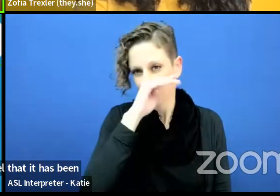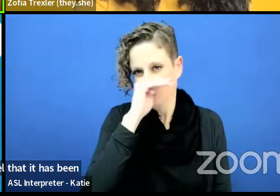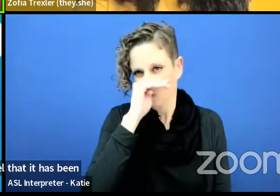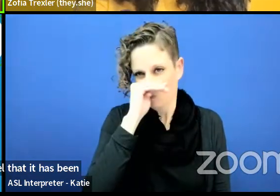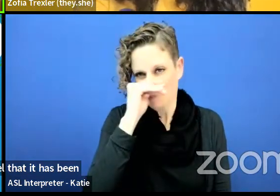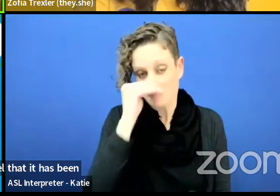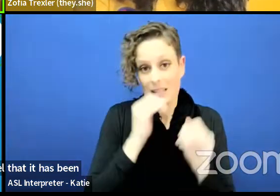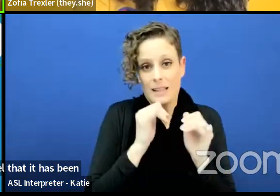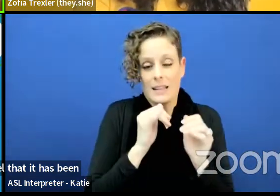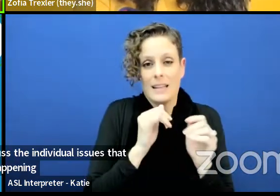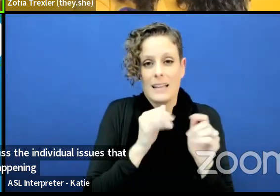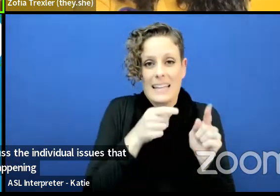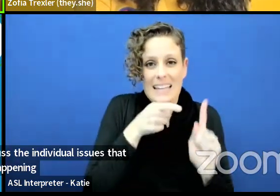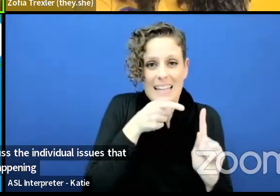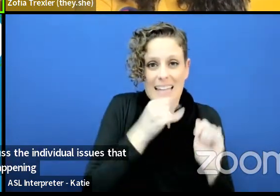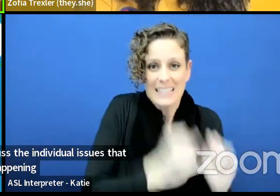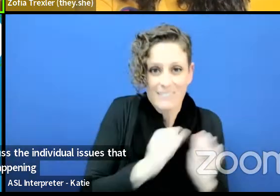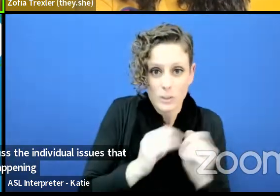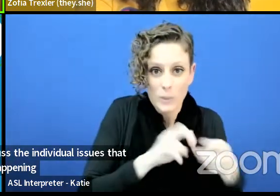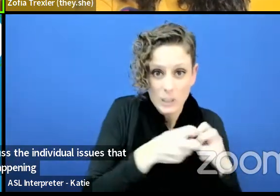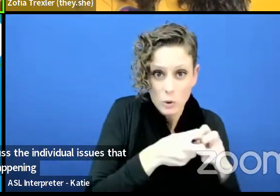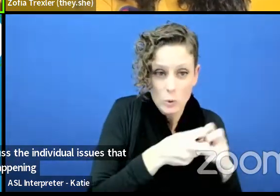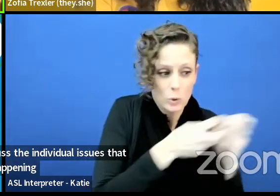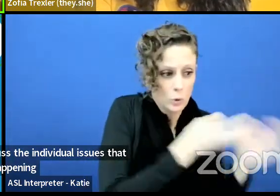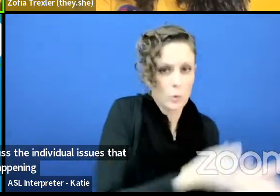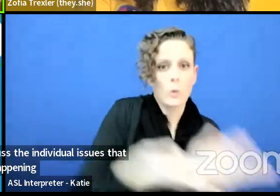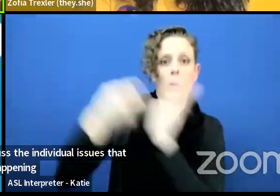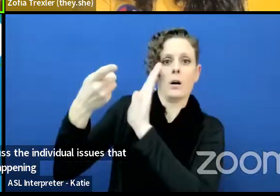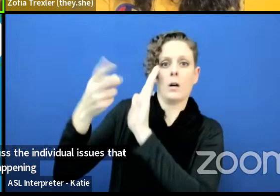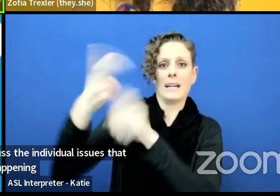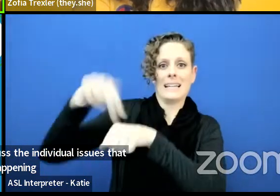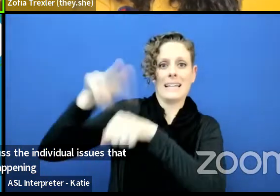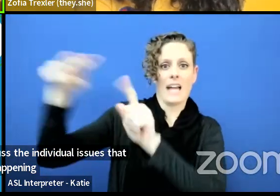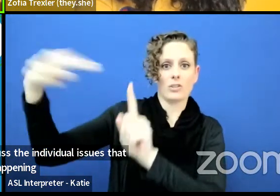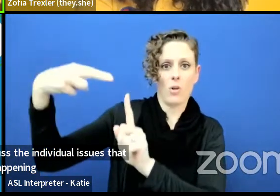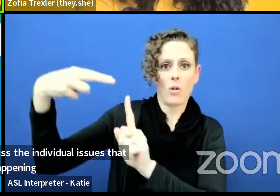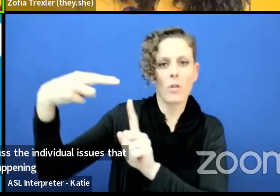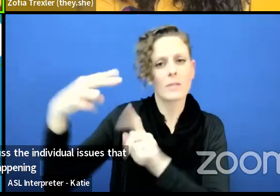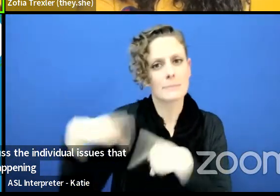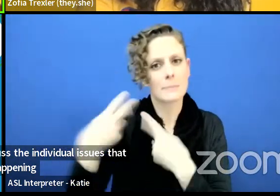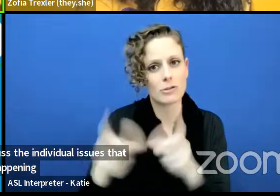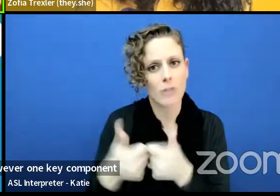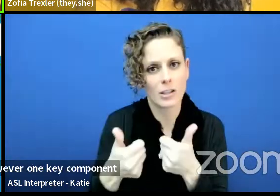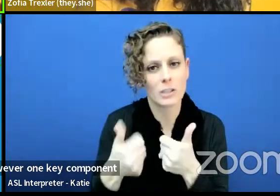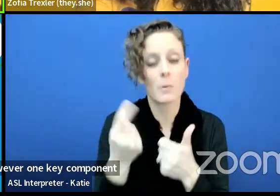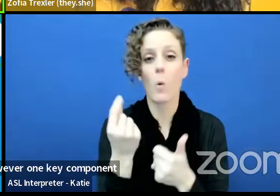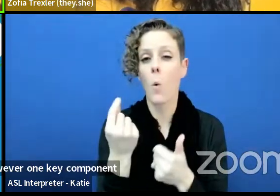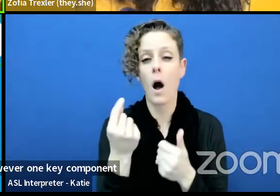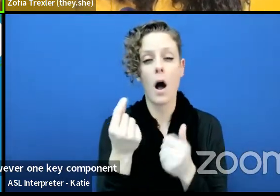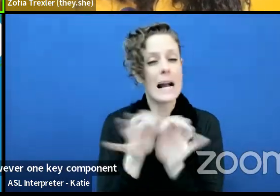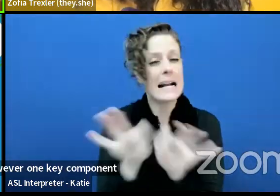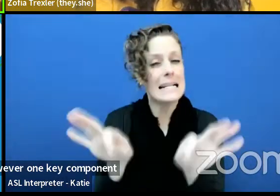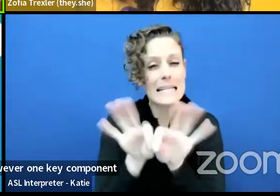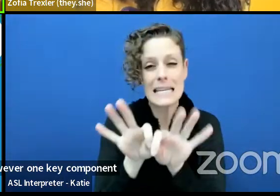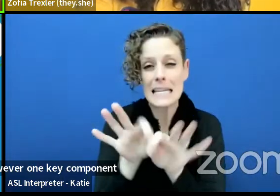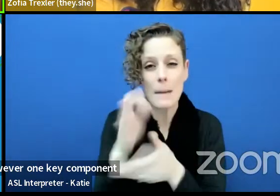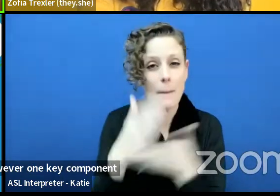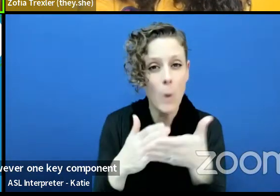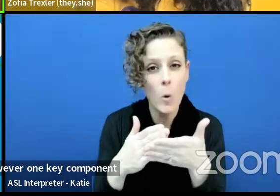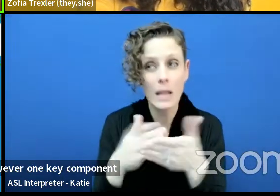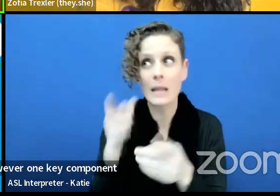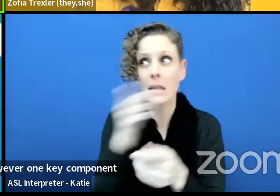that are happening on a national basis. However, one key component that is oftentimes missed is the disability